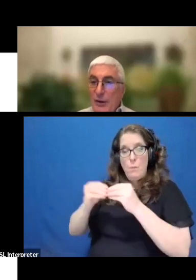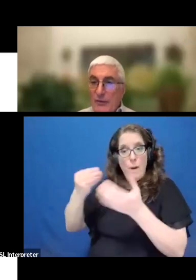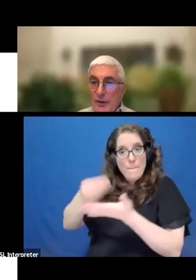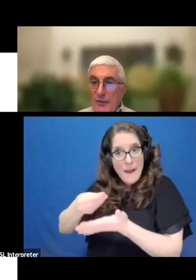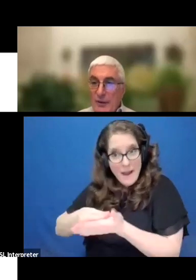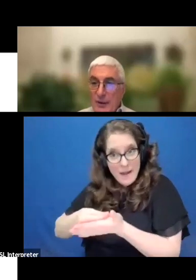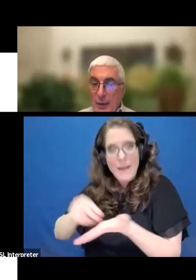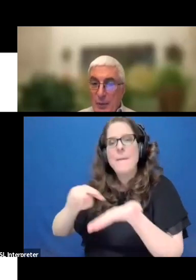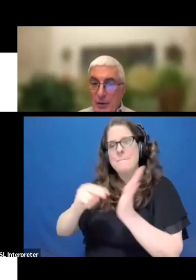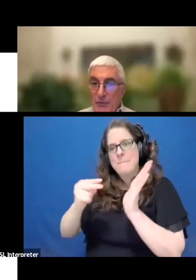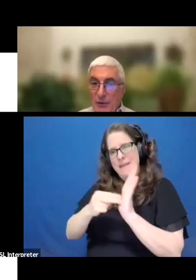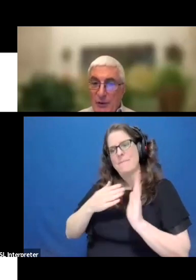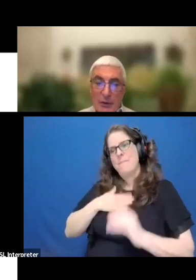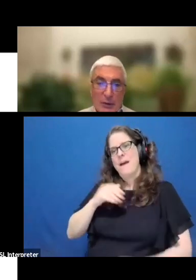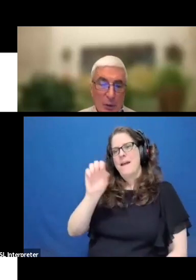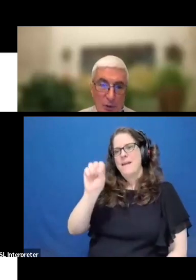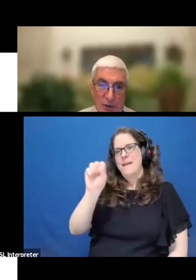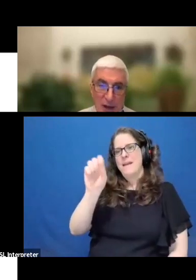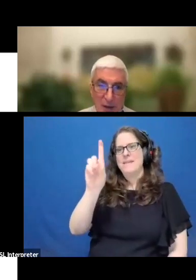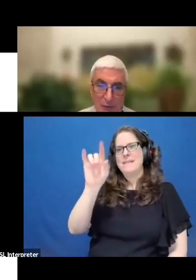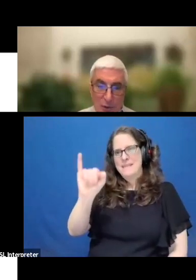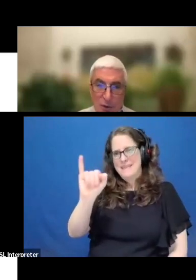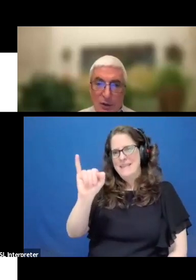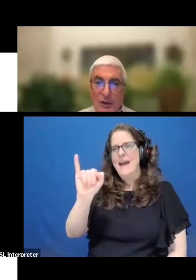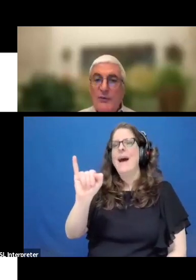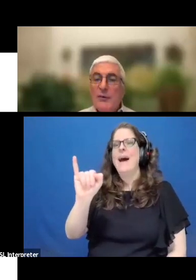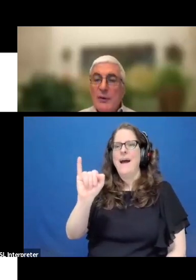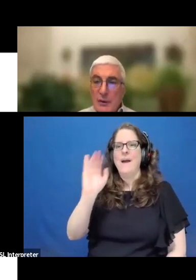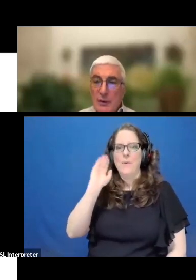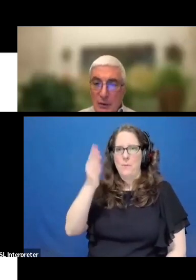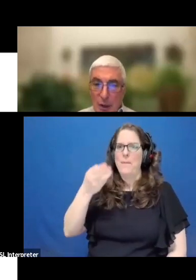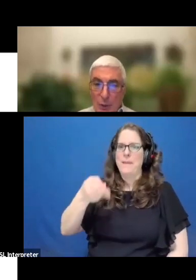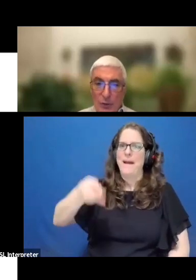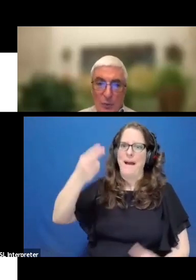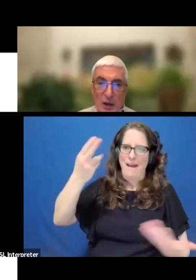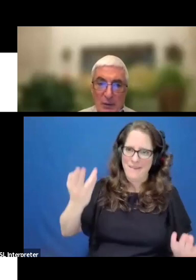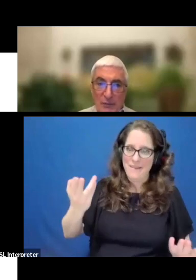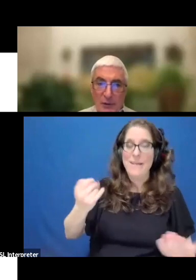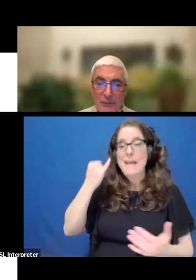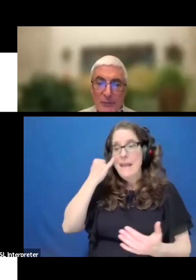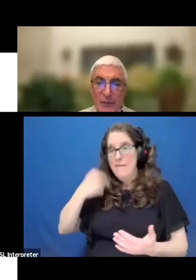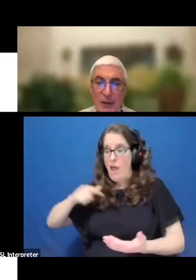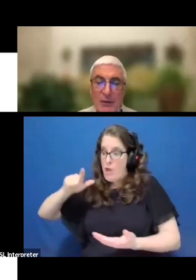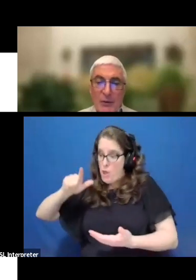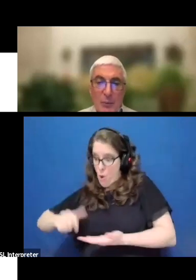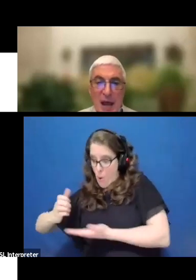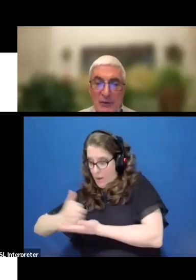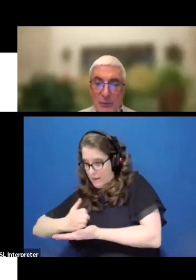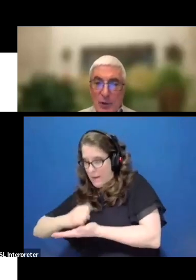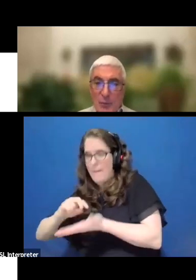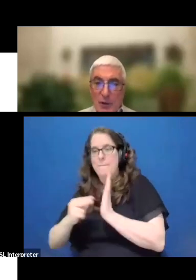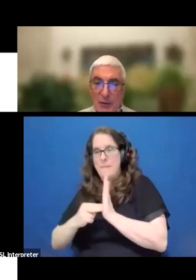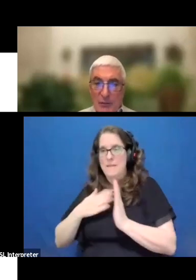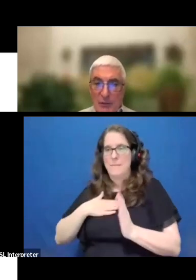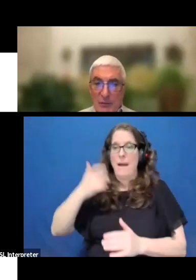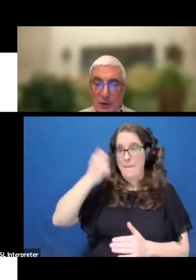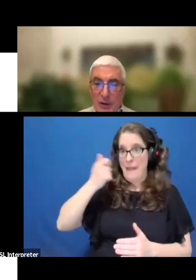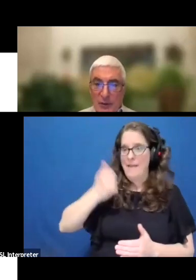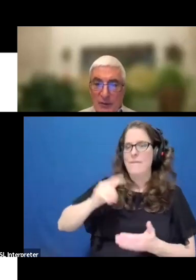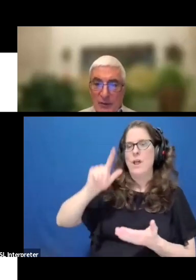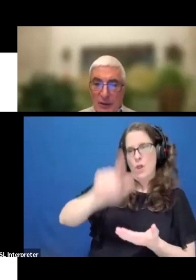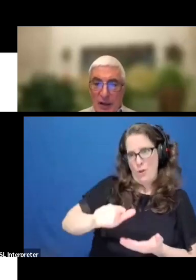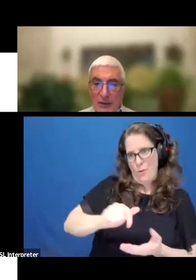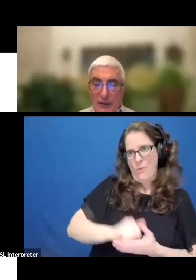higher the SSDI benefit, and the lower the average earnings, the lower the benefit. The maximum benefit